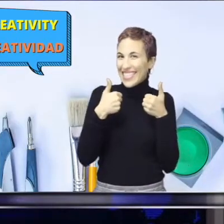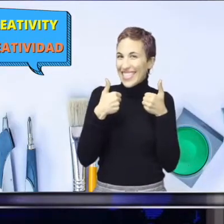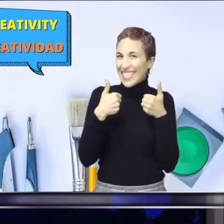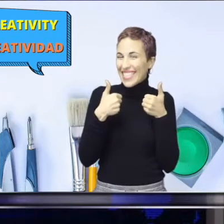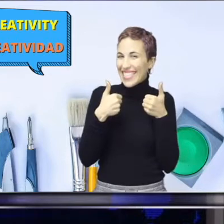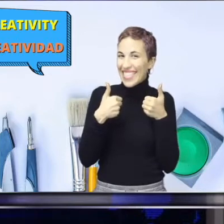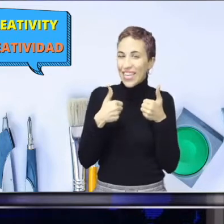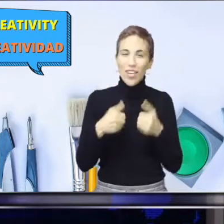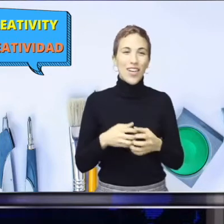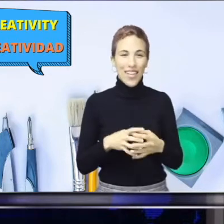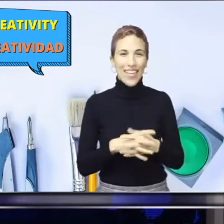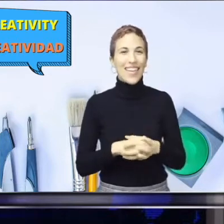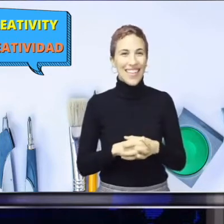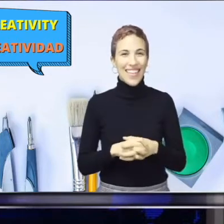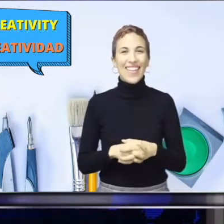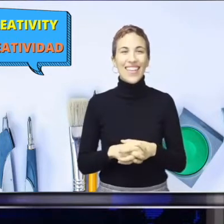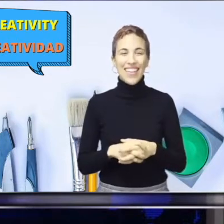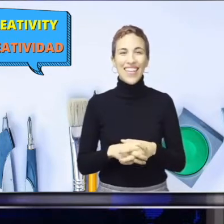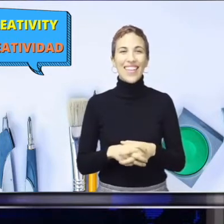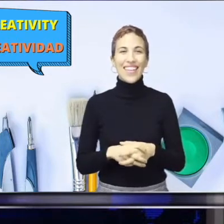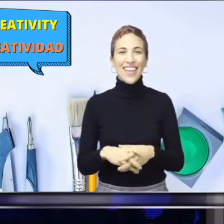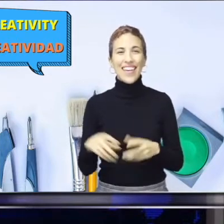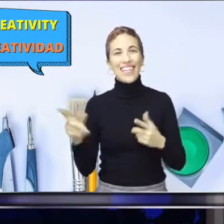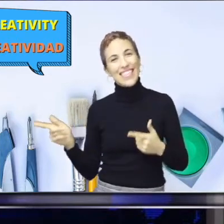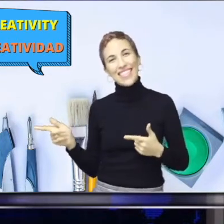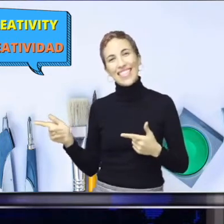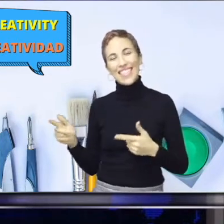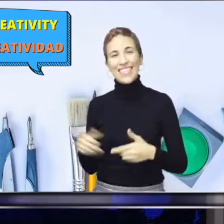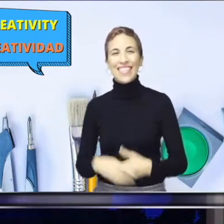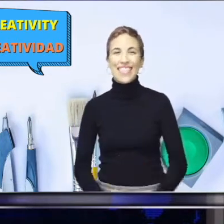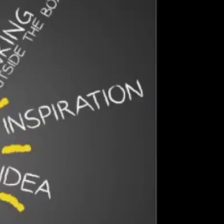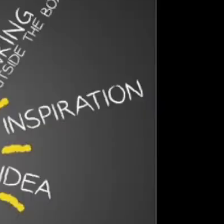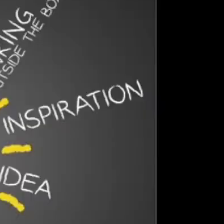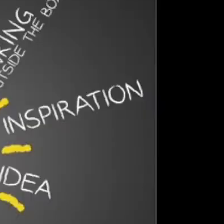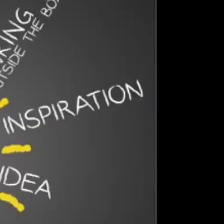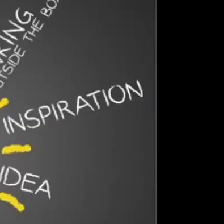Yay! Alright! Let's get started! Watch this!